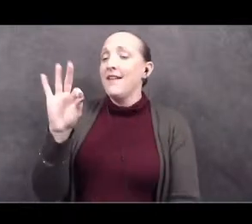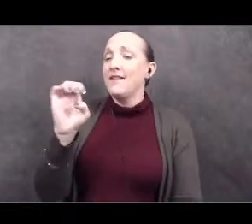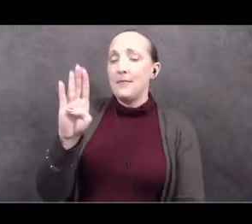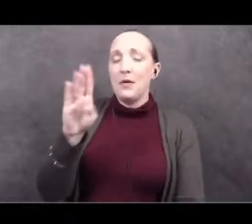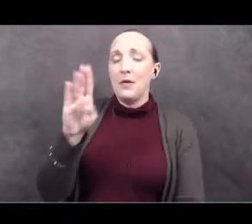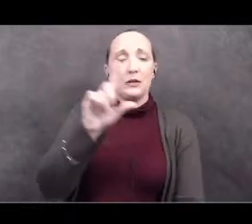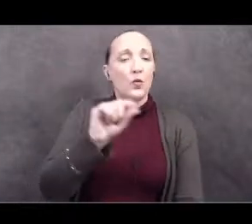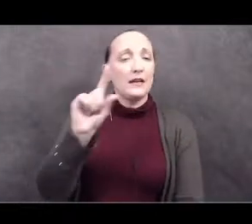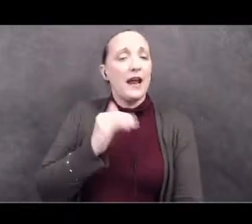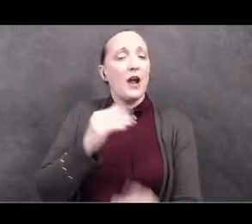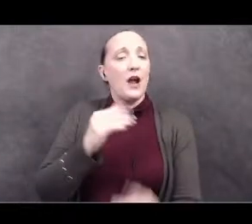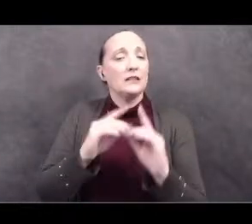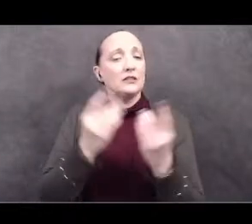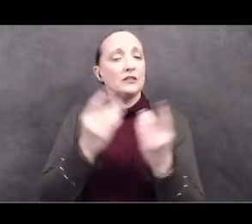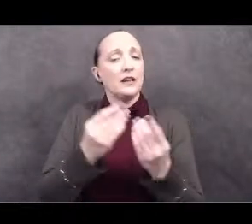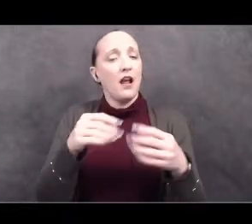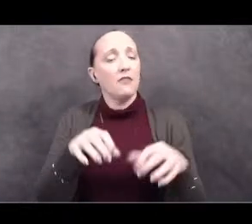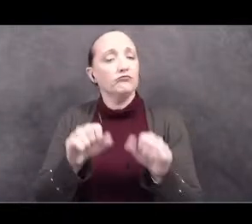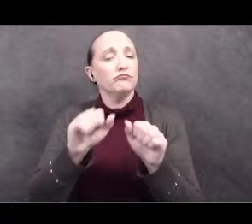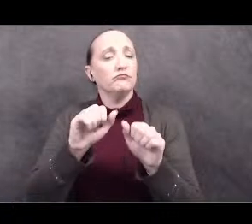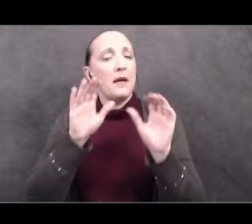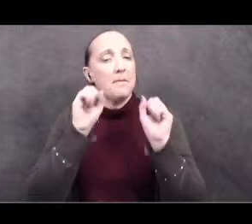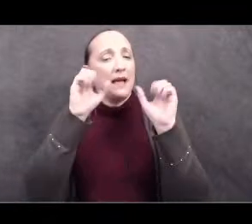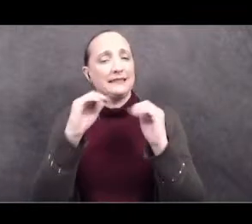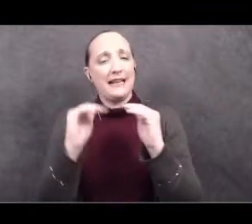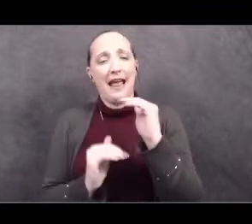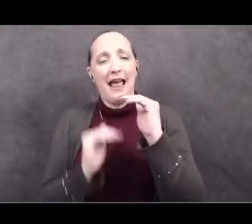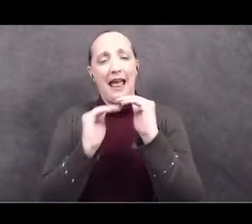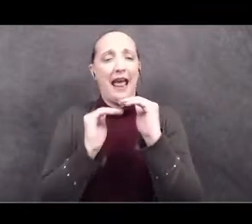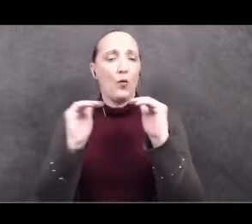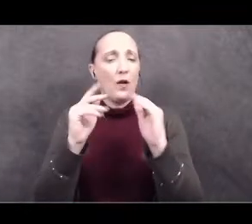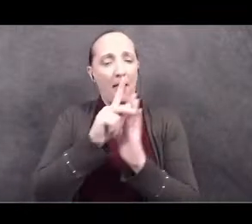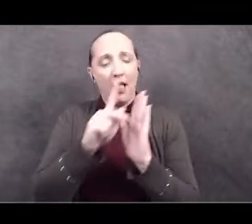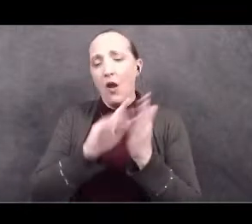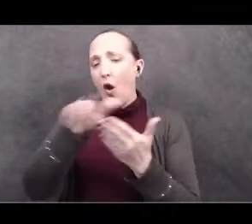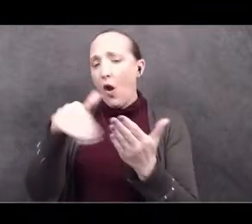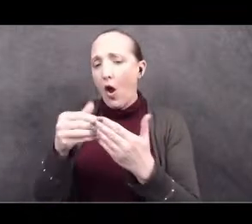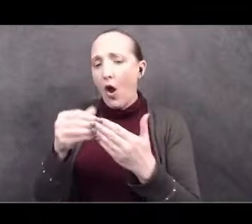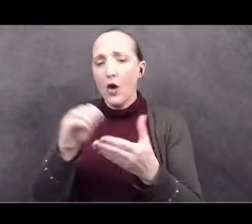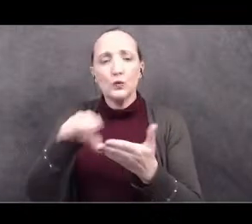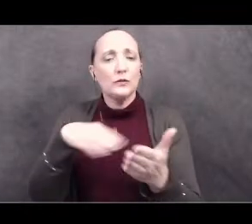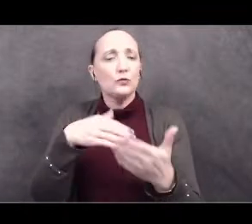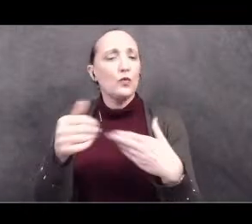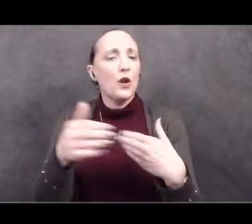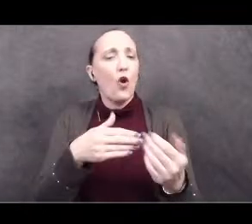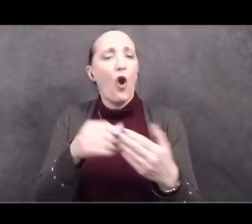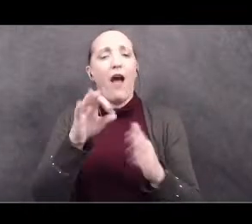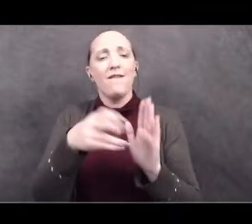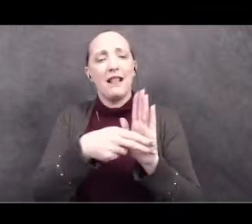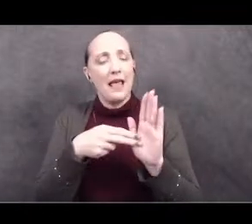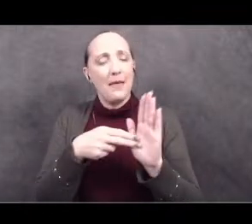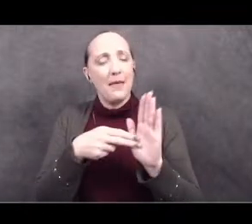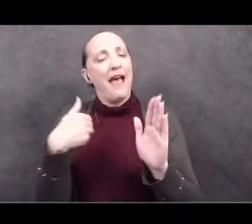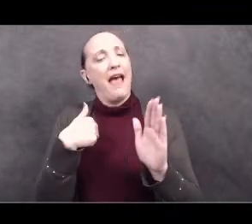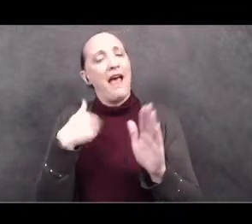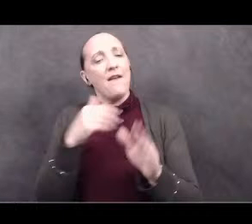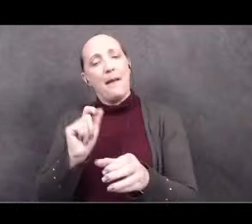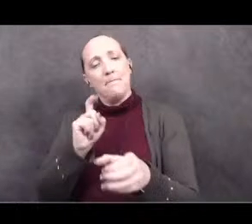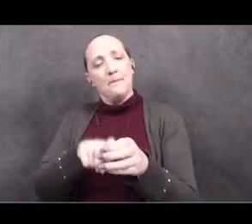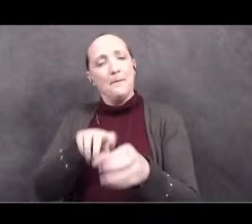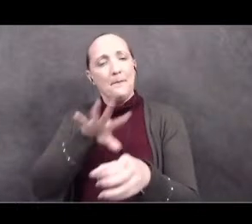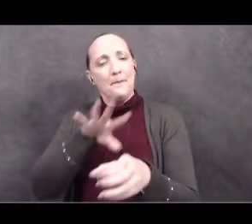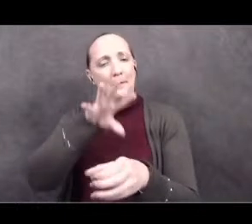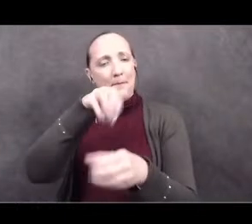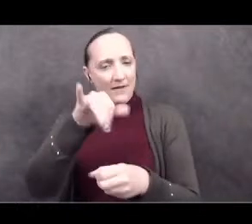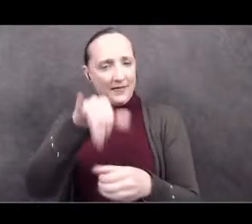adopted an amazing Equity policy to ensure all students regardless of labels have a place in a part of this District not